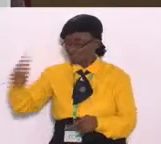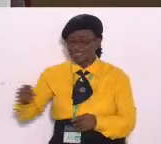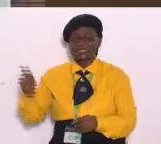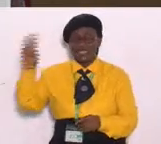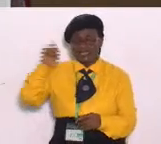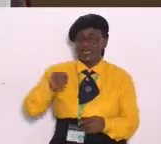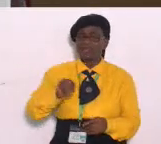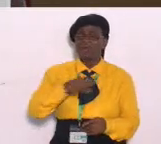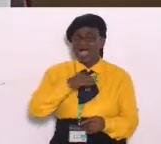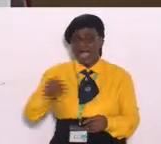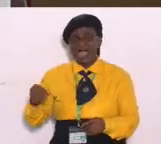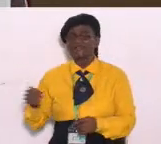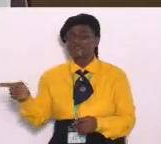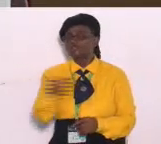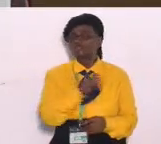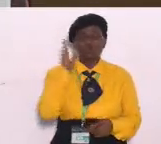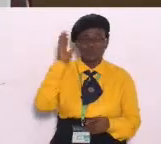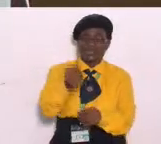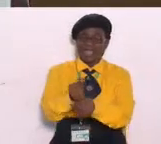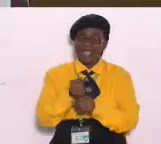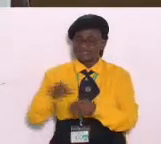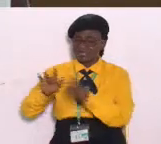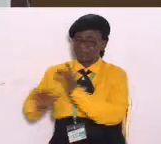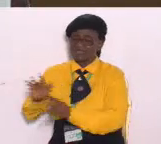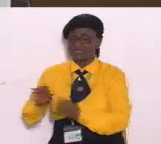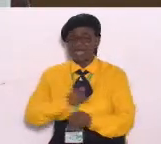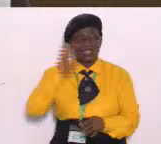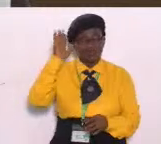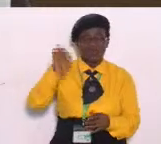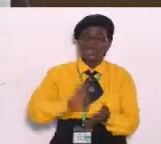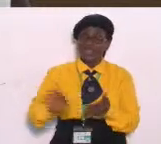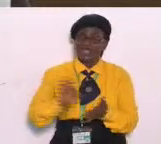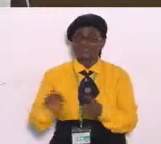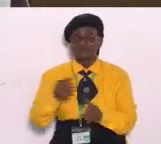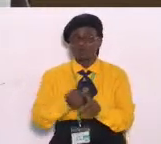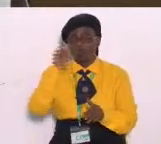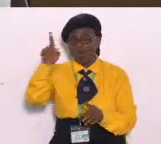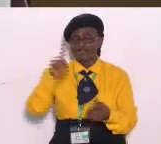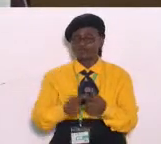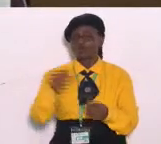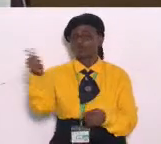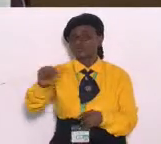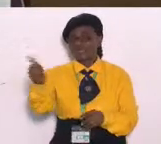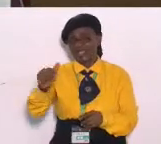obtain mercy. I'm going to count from 1 to 10.